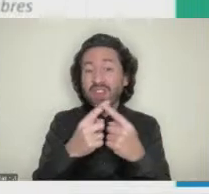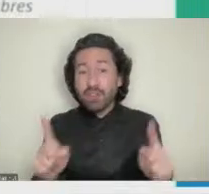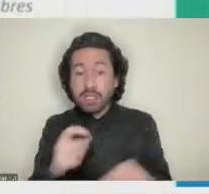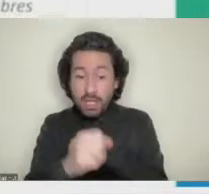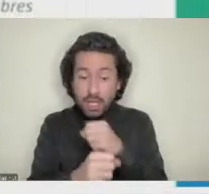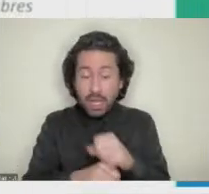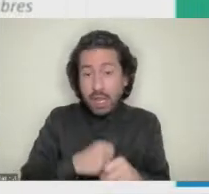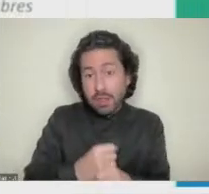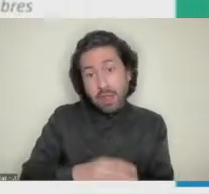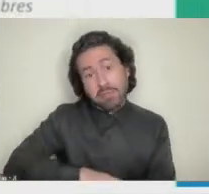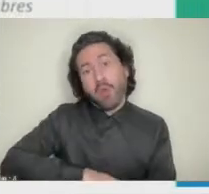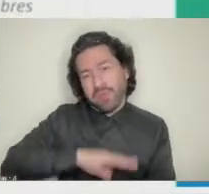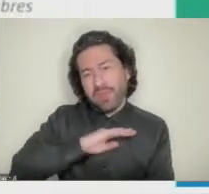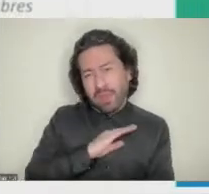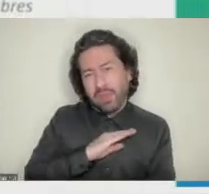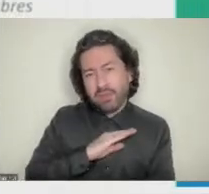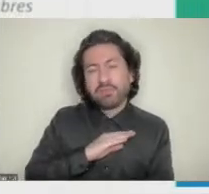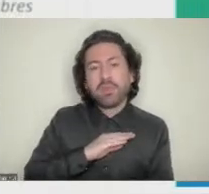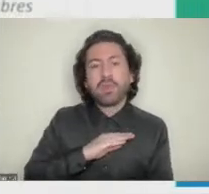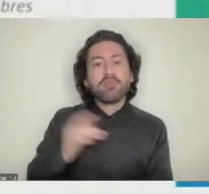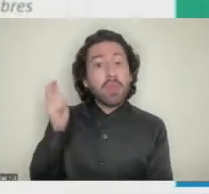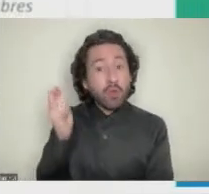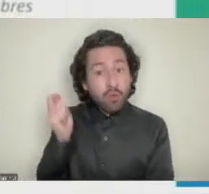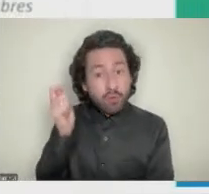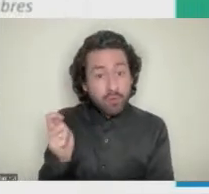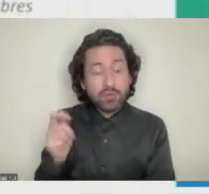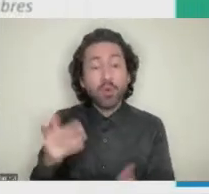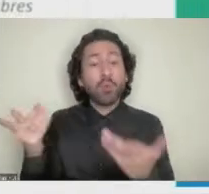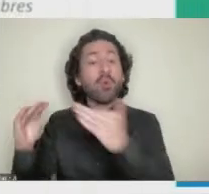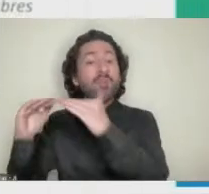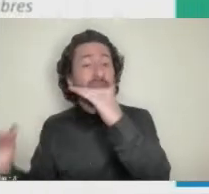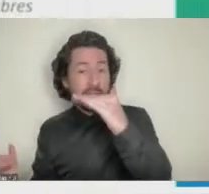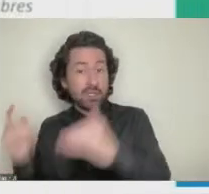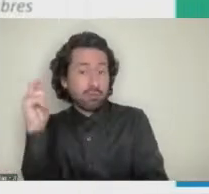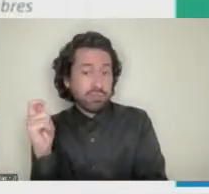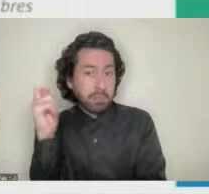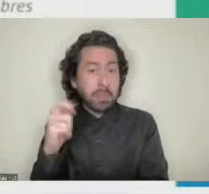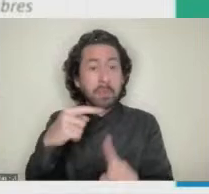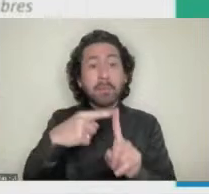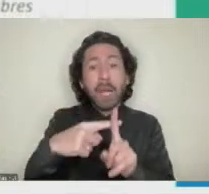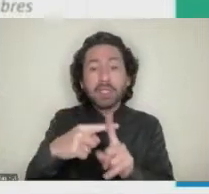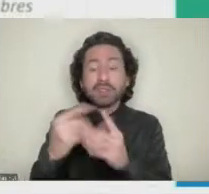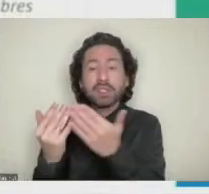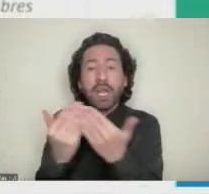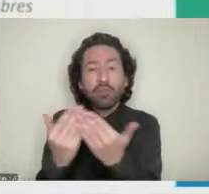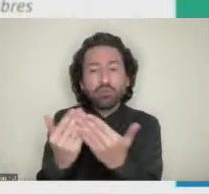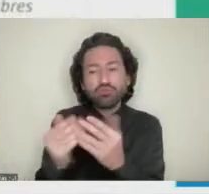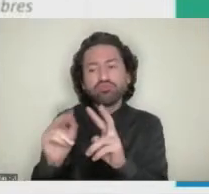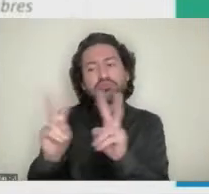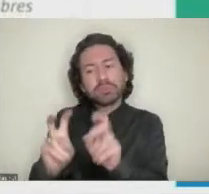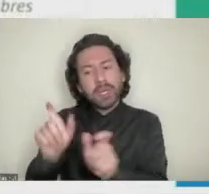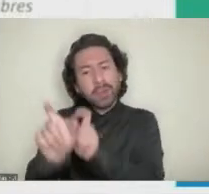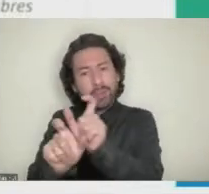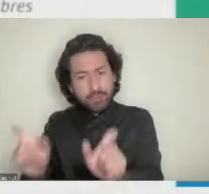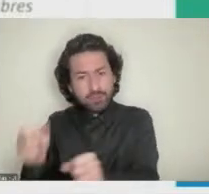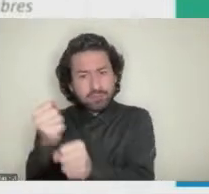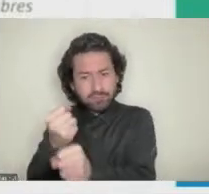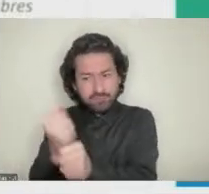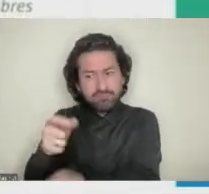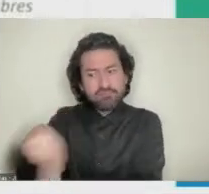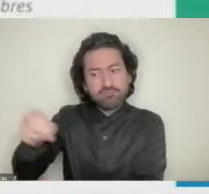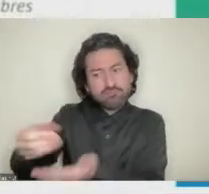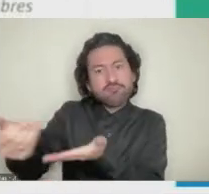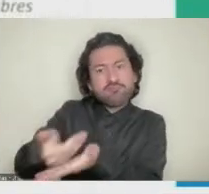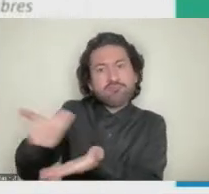in retirement age and the gaps in the value of pensions, and a study that we did on the situation